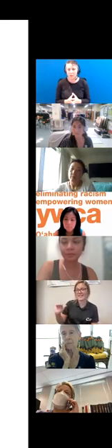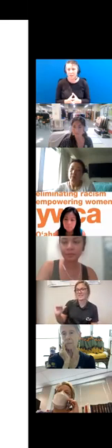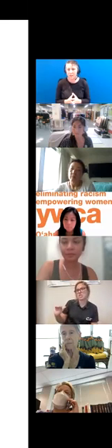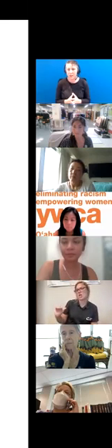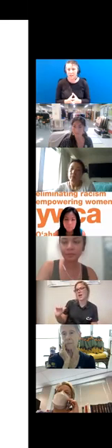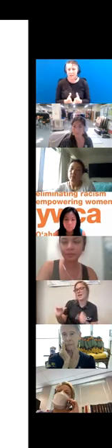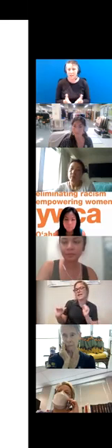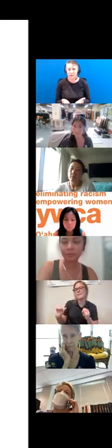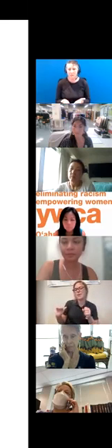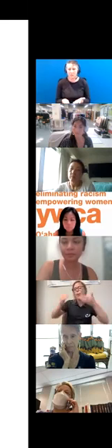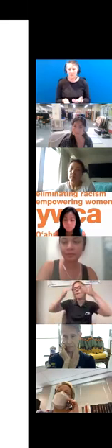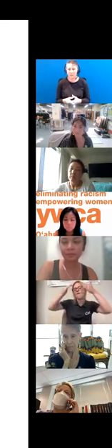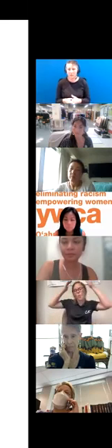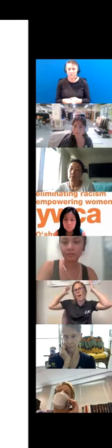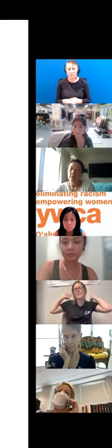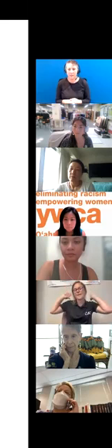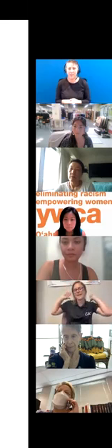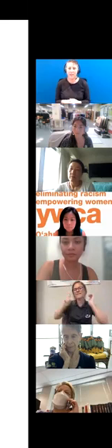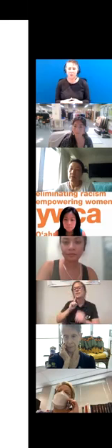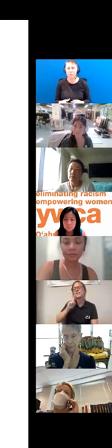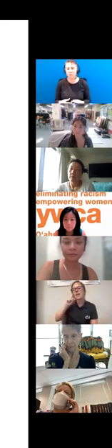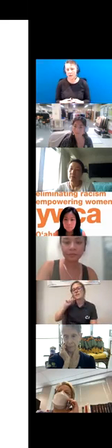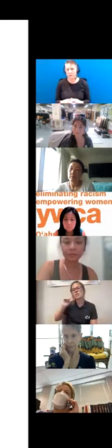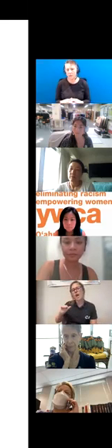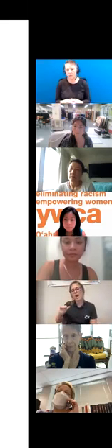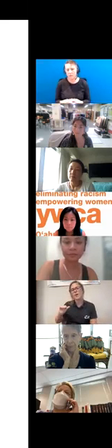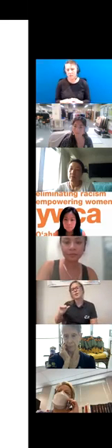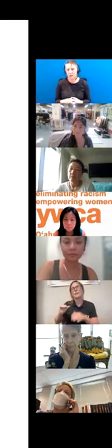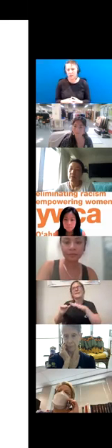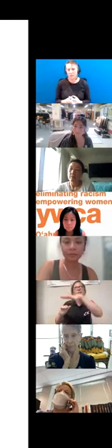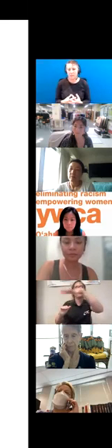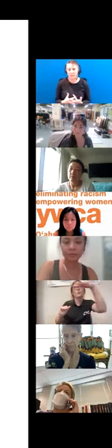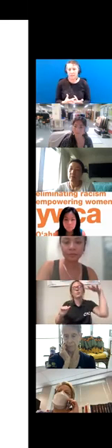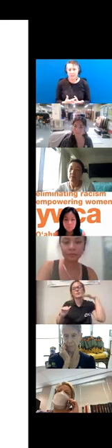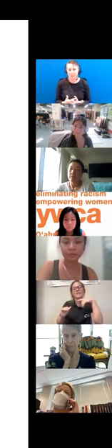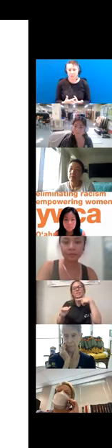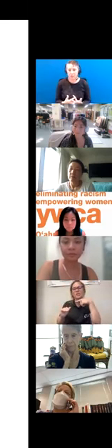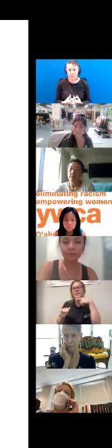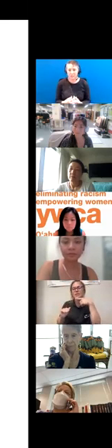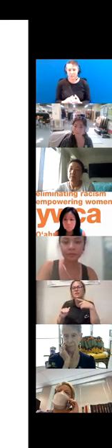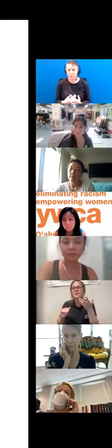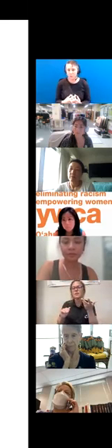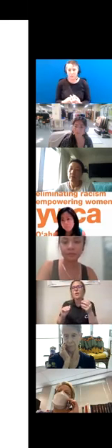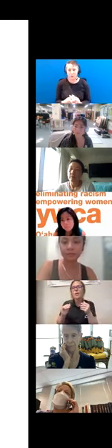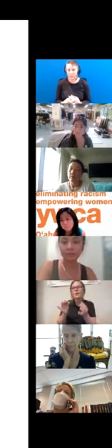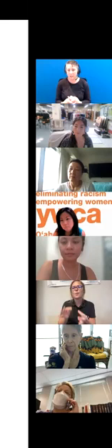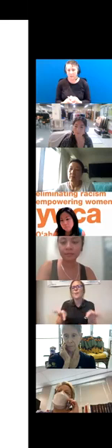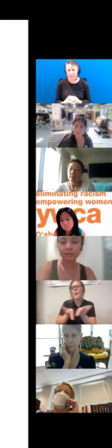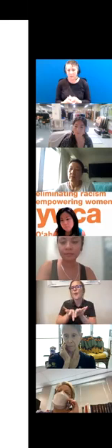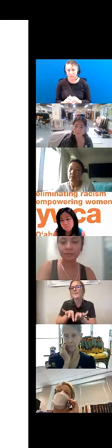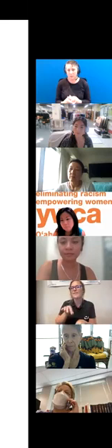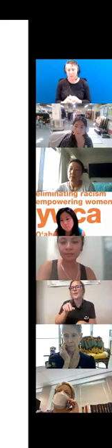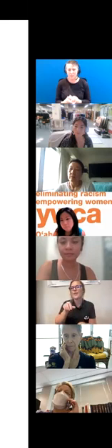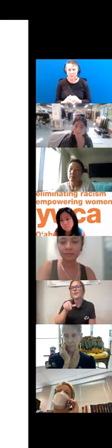So even as a child, you know, they can get overwhelmed for like if a deaf child is in a room with all